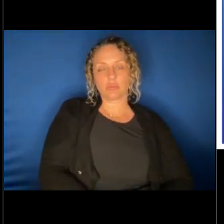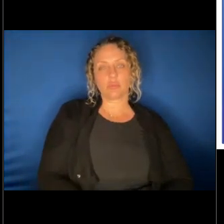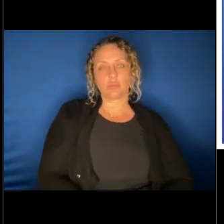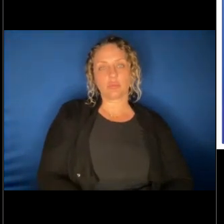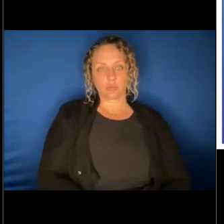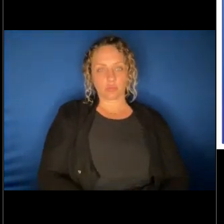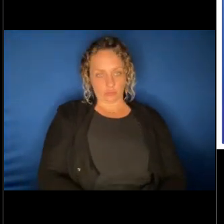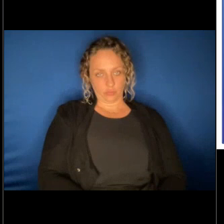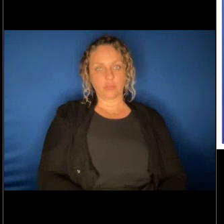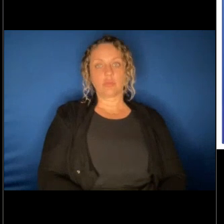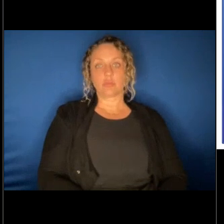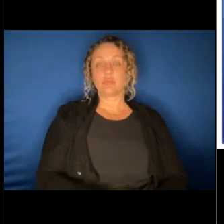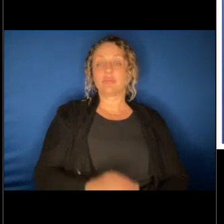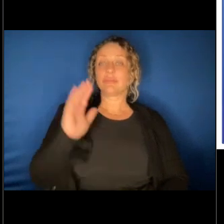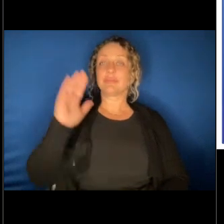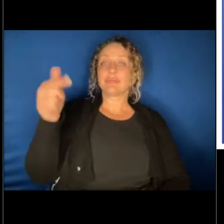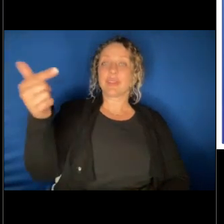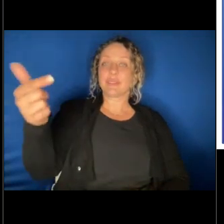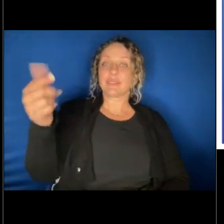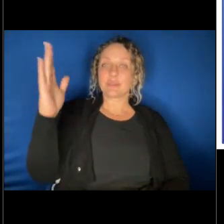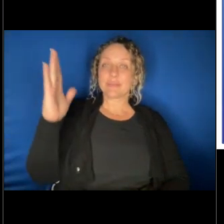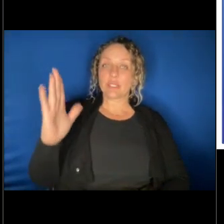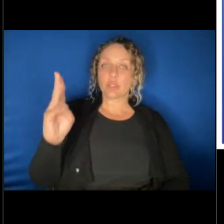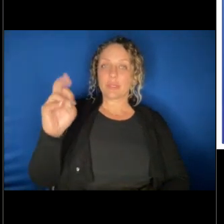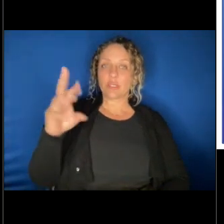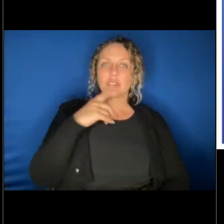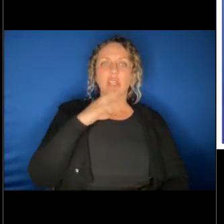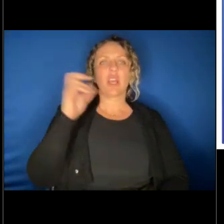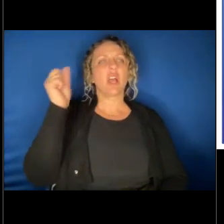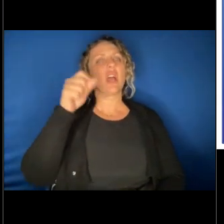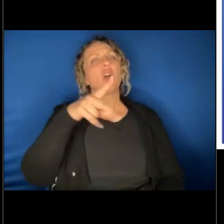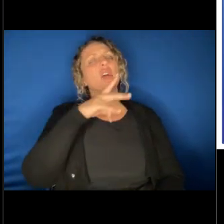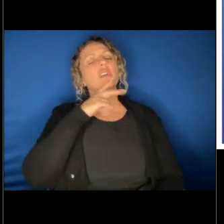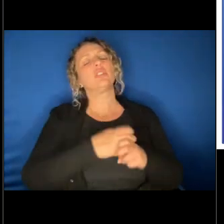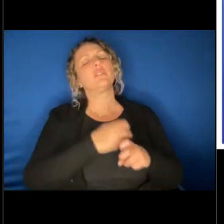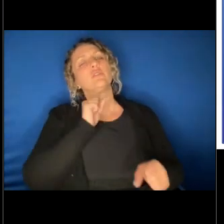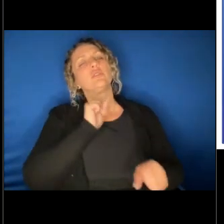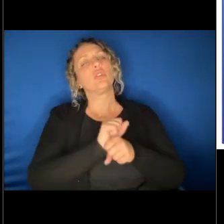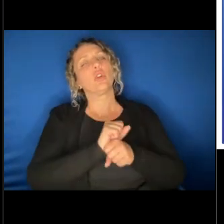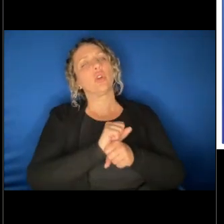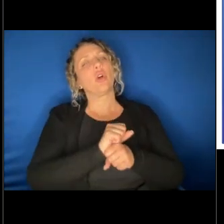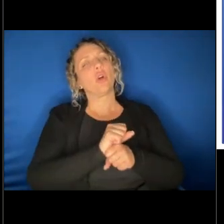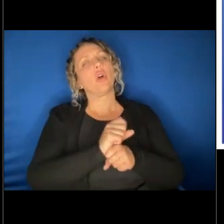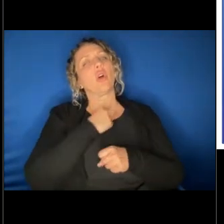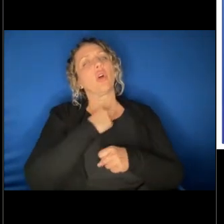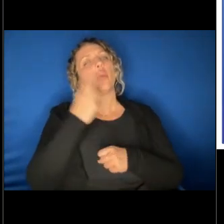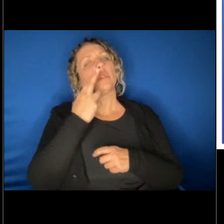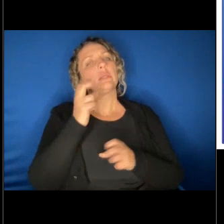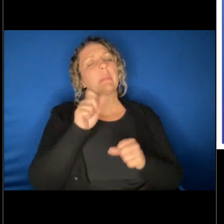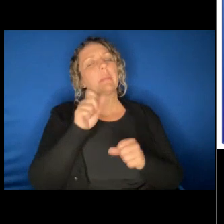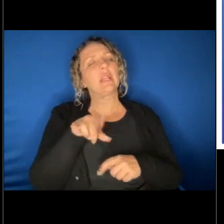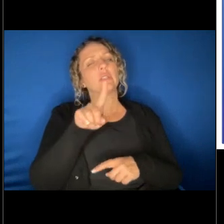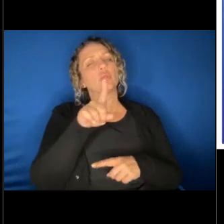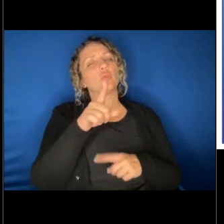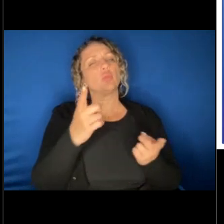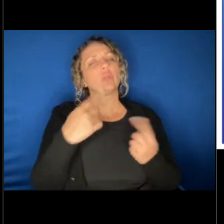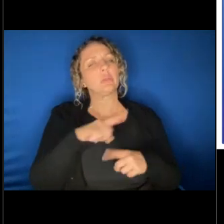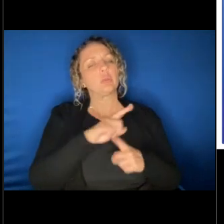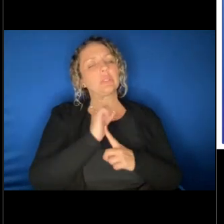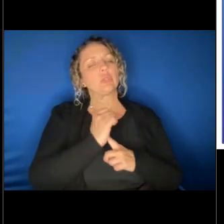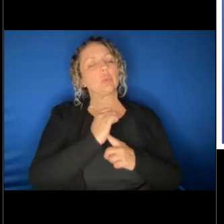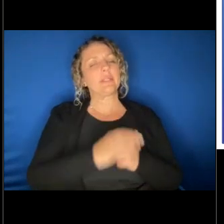All right, next speaker. Yeah, Please begin when you're ready. you had a tough job, and reasonably you came to a